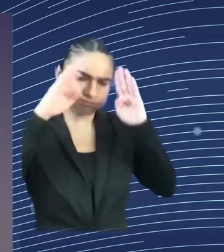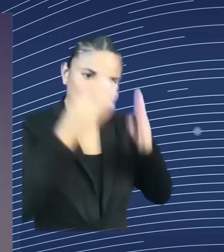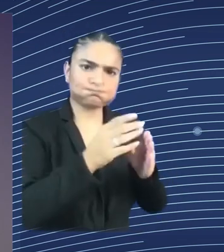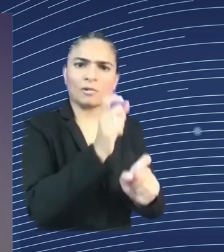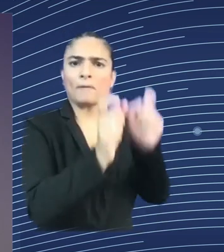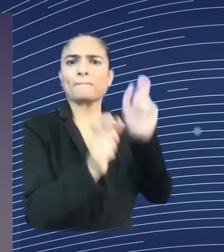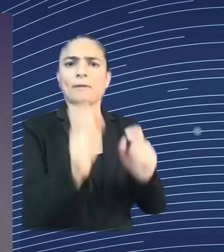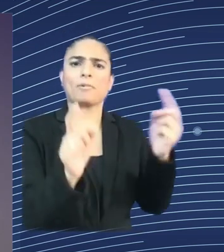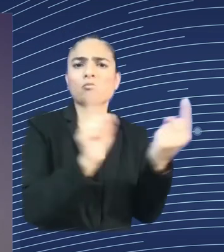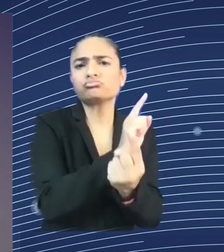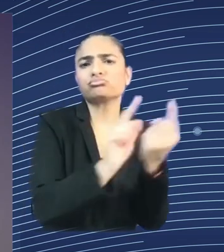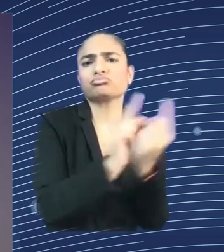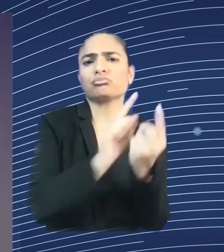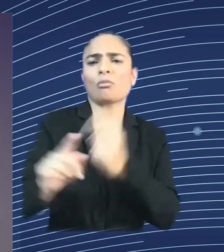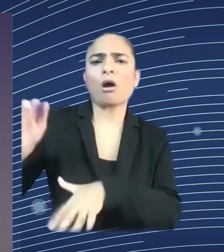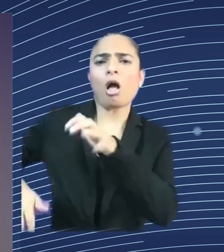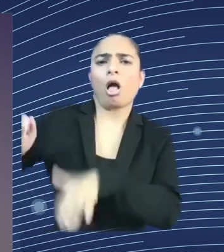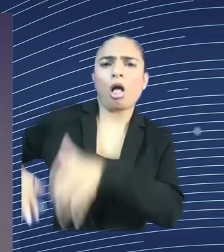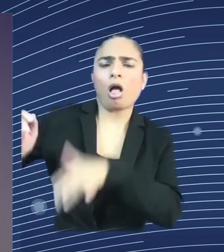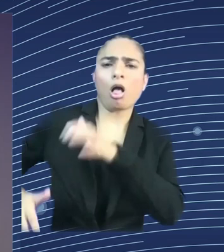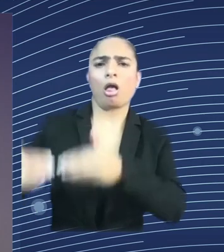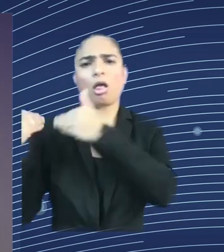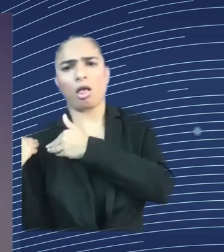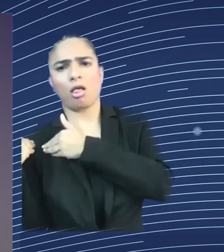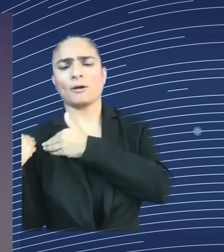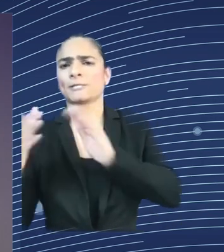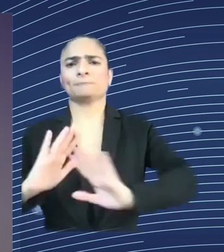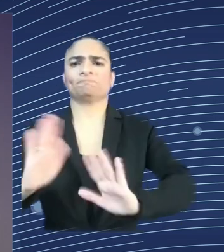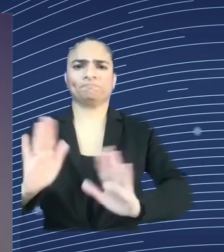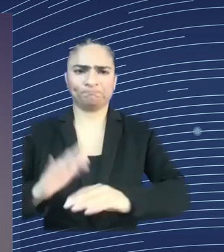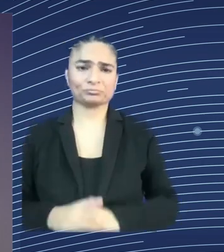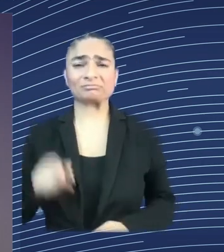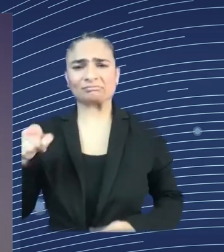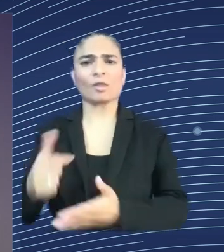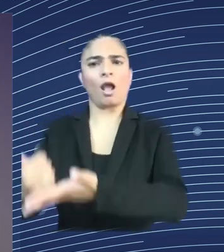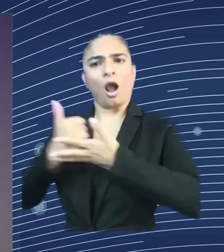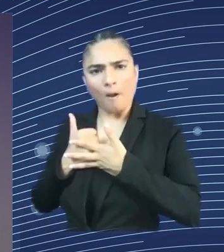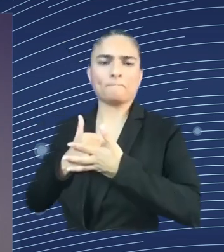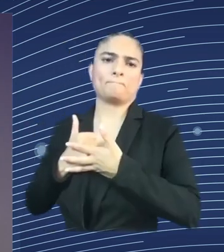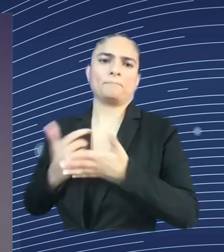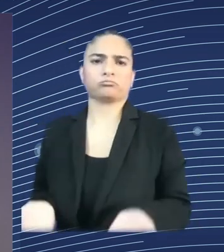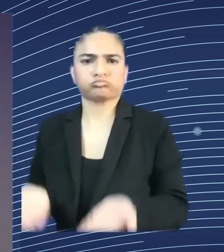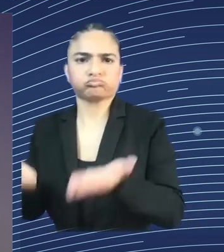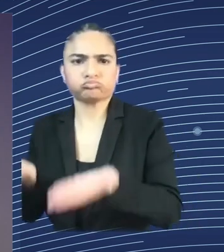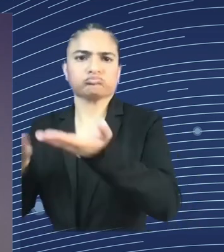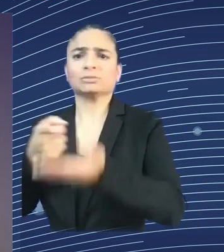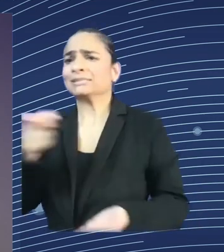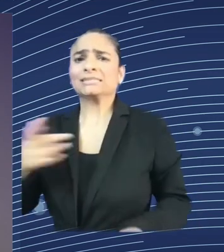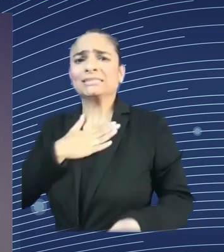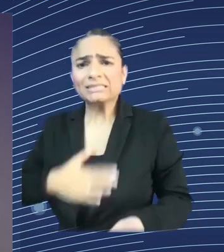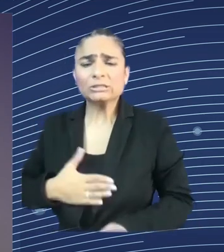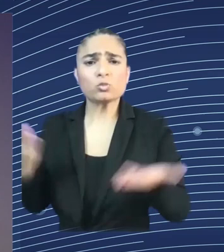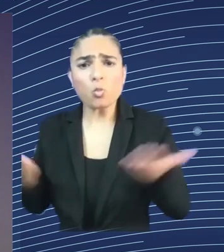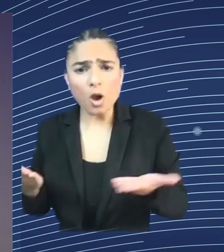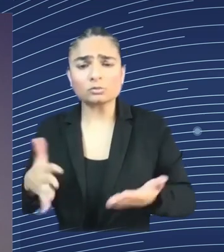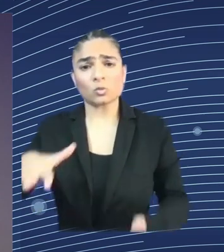public or social services. So maybe we should, or maybe the policymakers should find